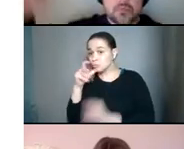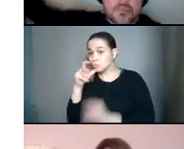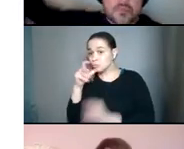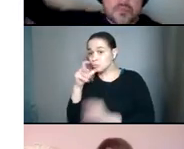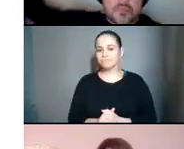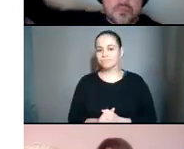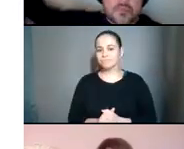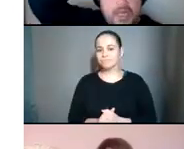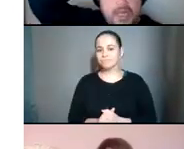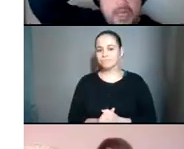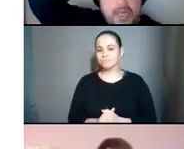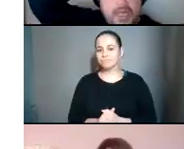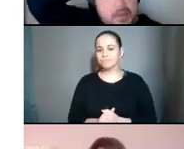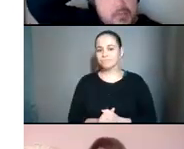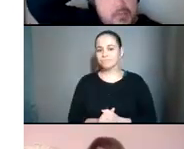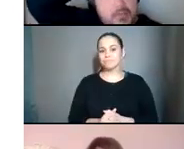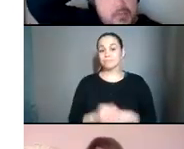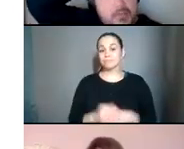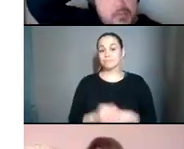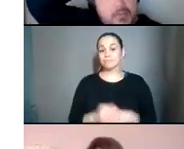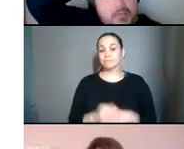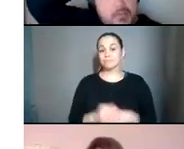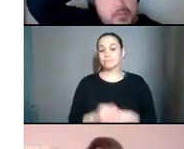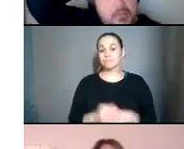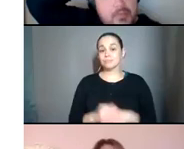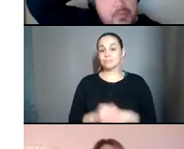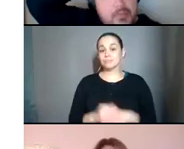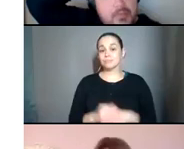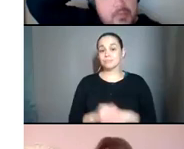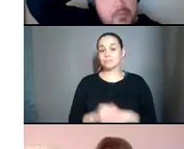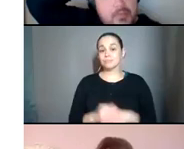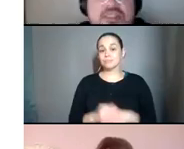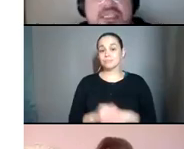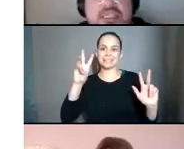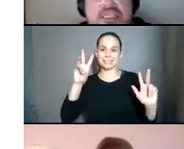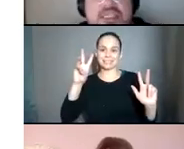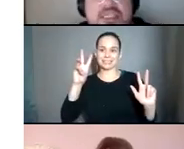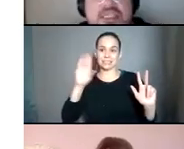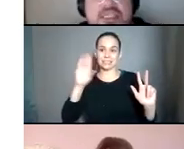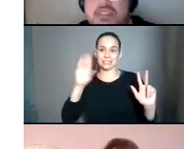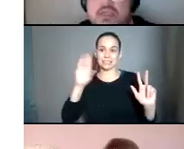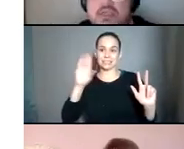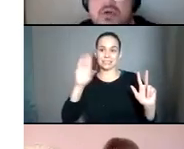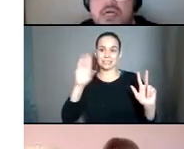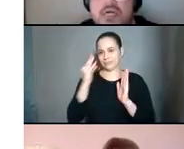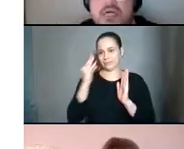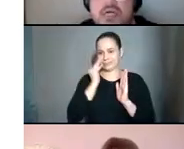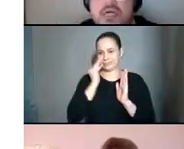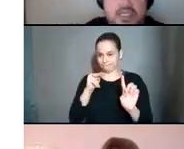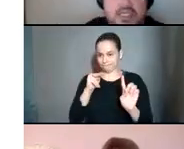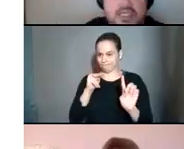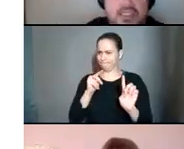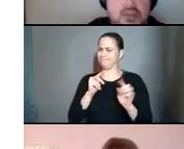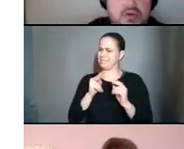Now let's take a look at the 3rd through 6th grade student experience. It is very similar to the K2